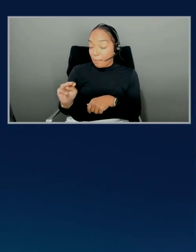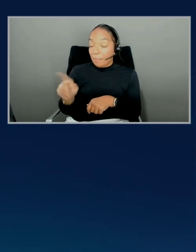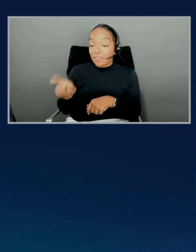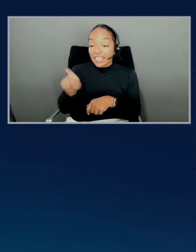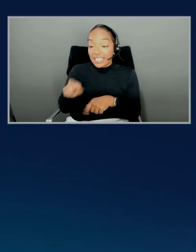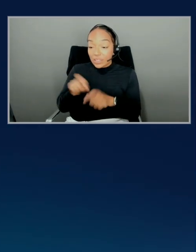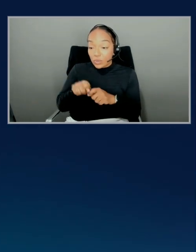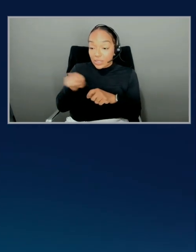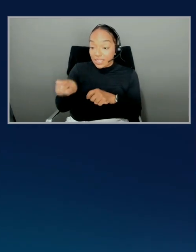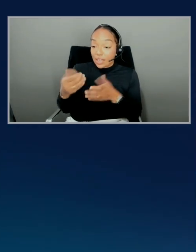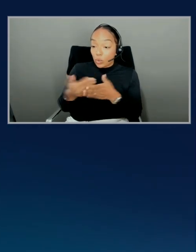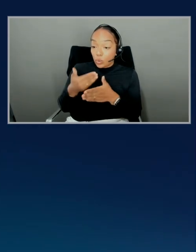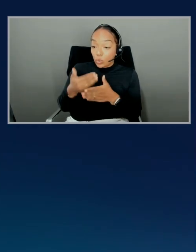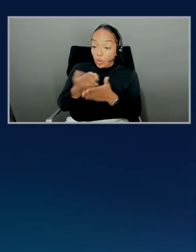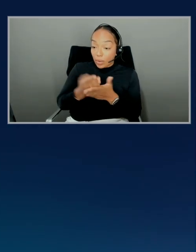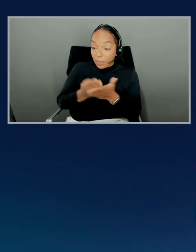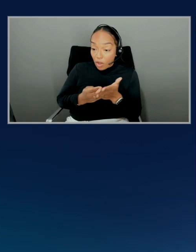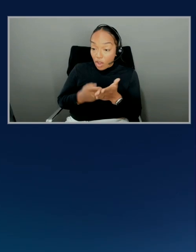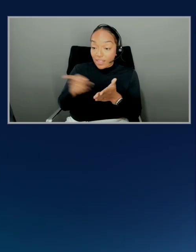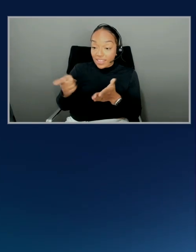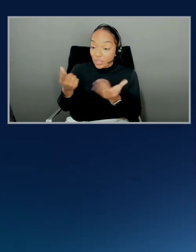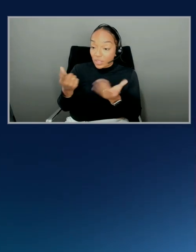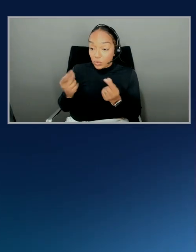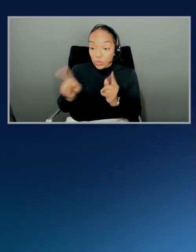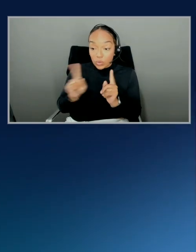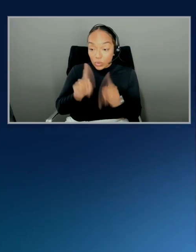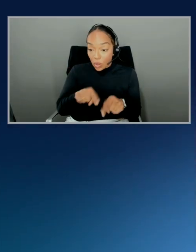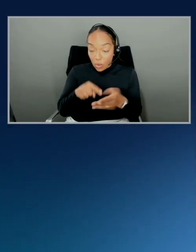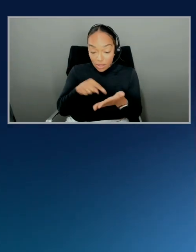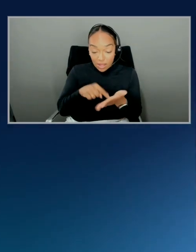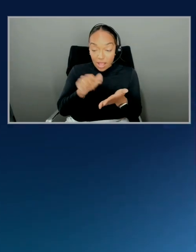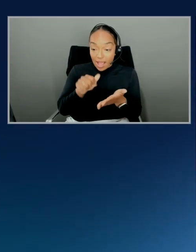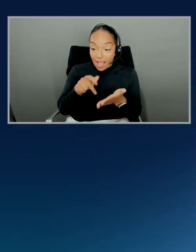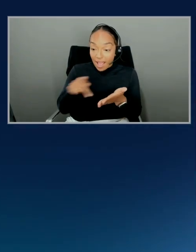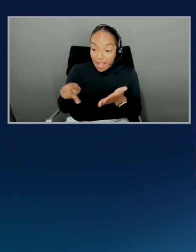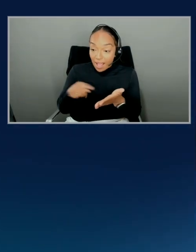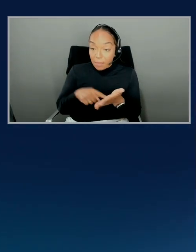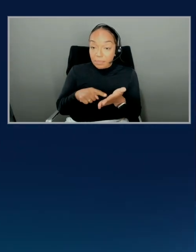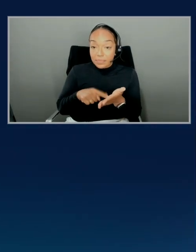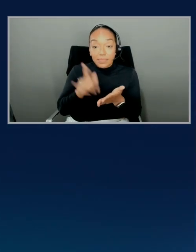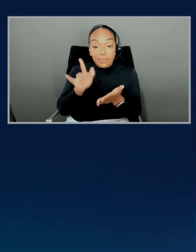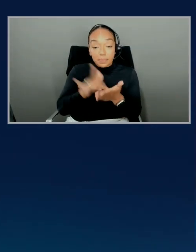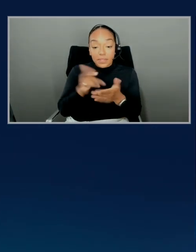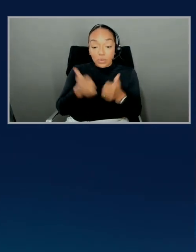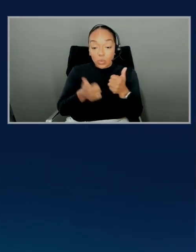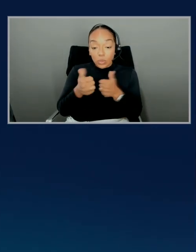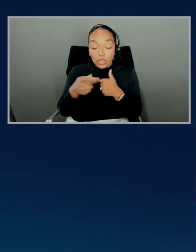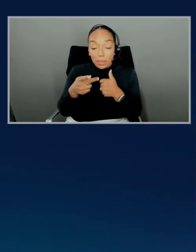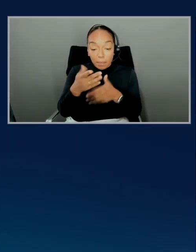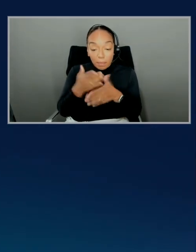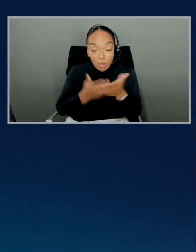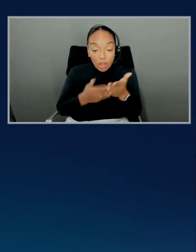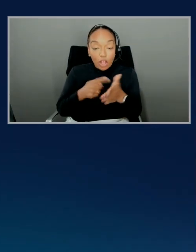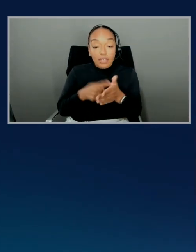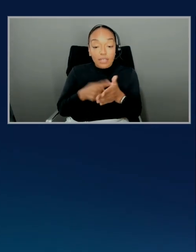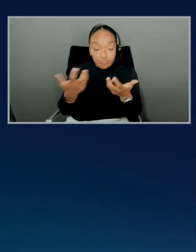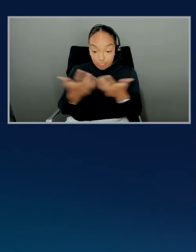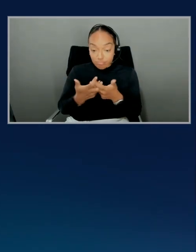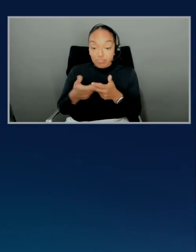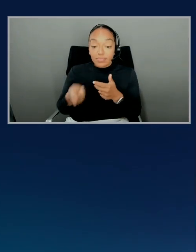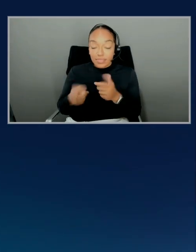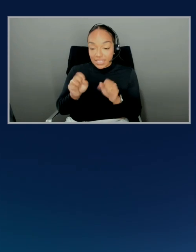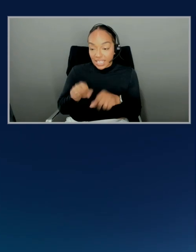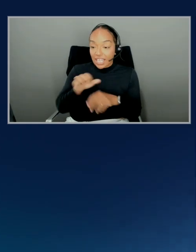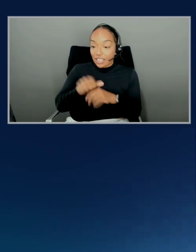new parts, they immediately go to that new app built with App Studio, select the right part, get the right compatible part, and are able to ship